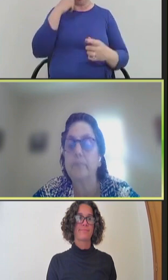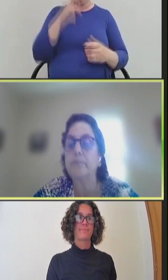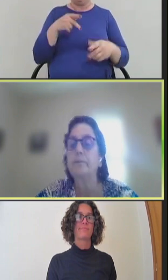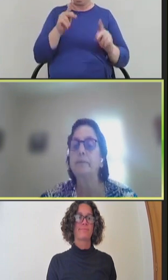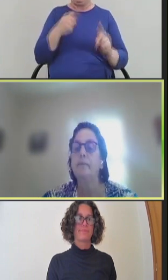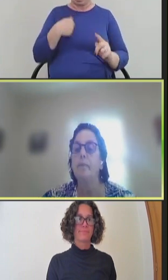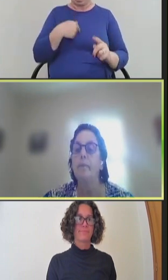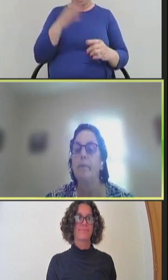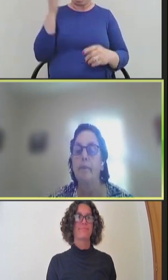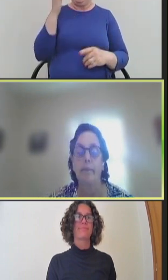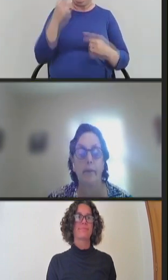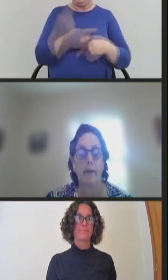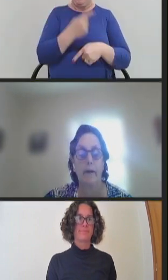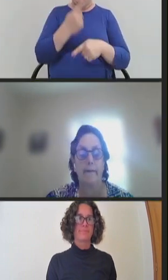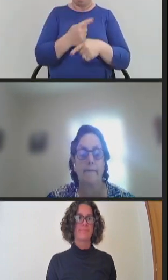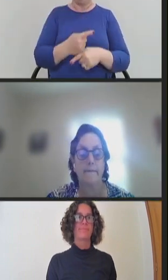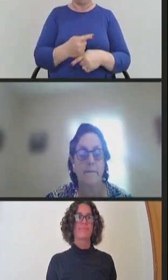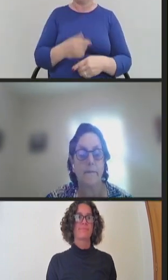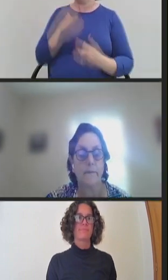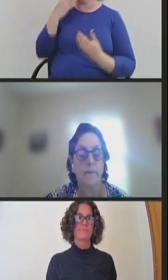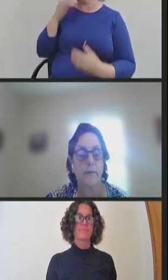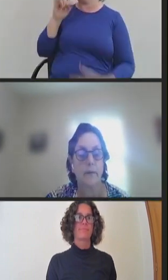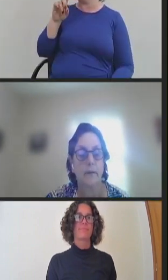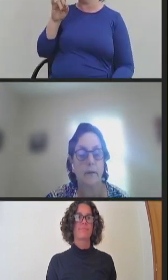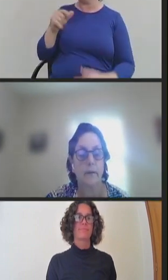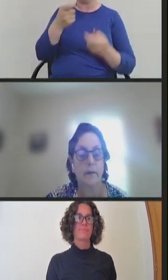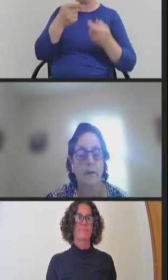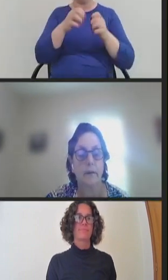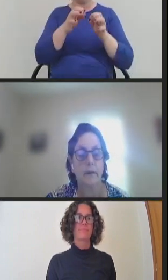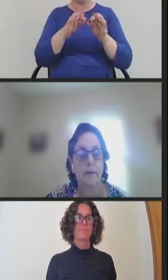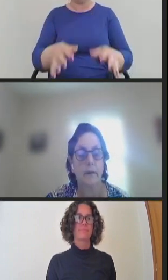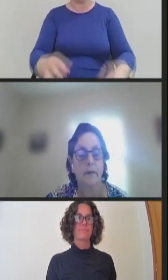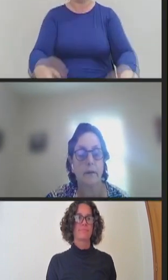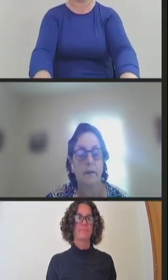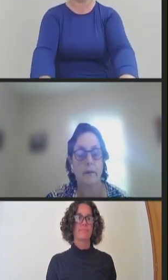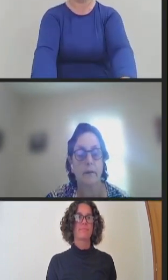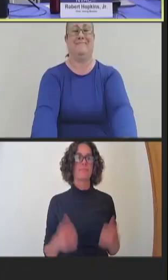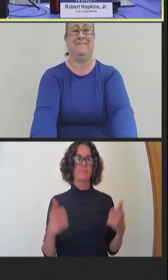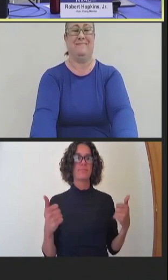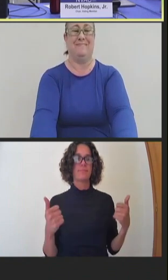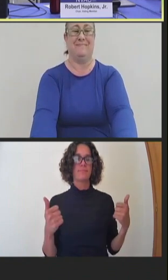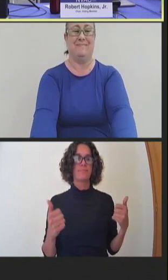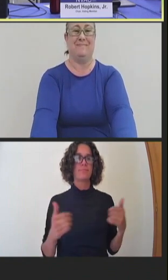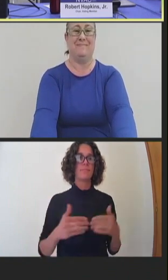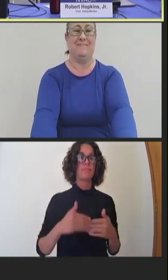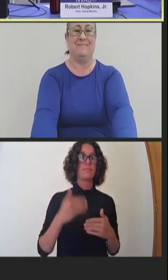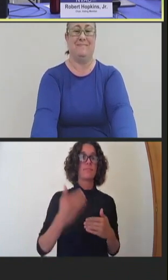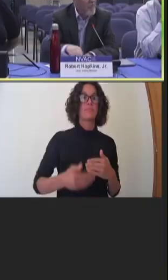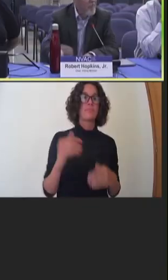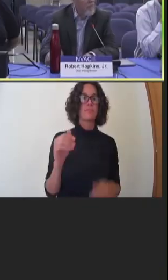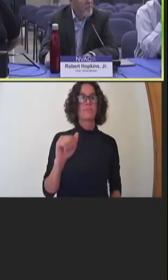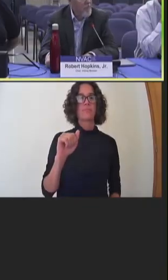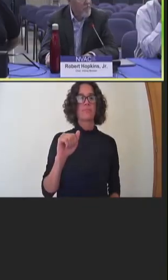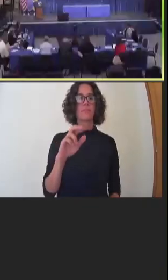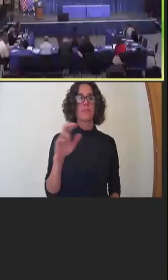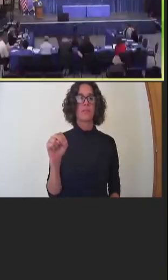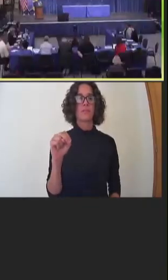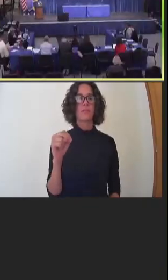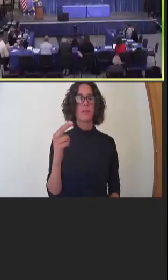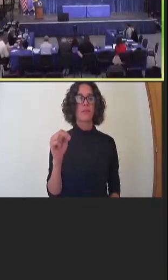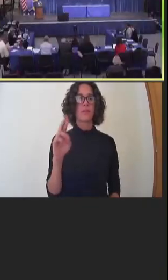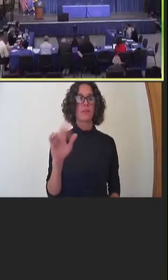today. Thank you, Judy. Next, for the Public Health Agency of Canada, Erin Henry. Great, thanks